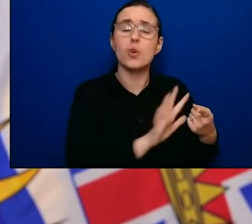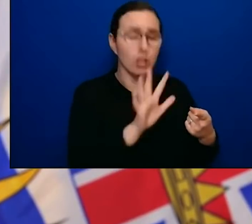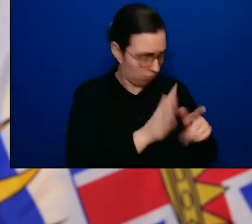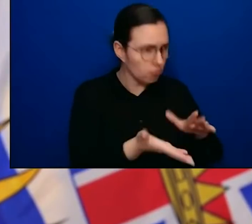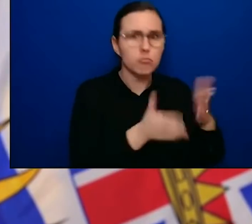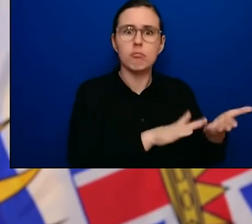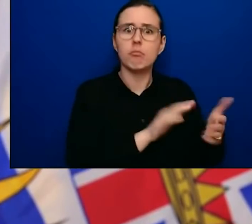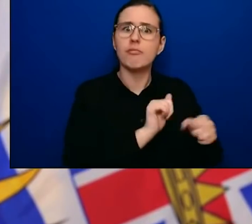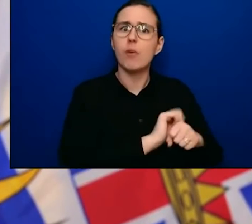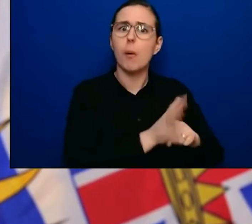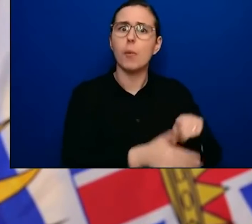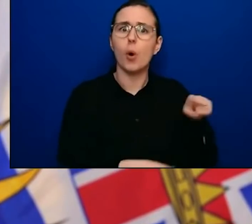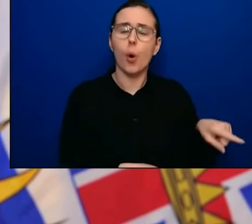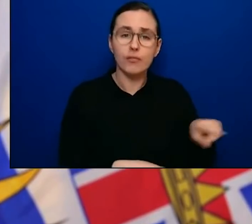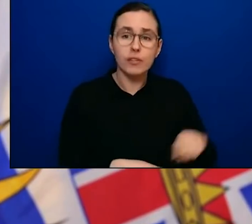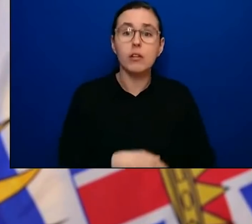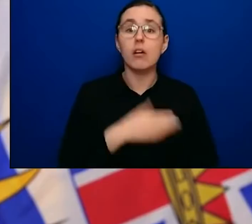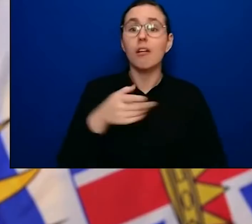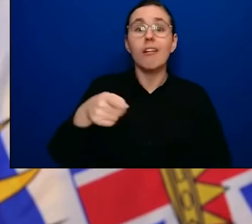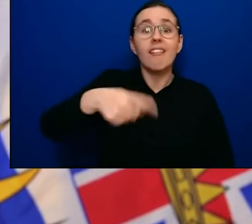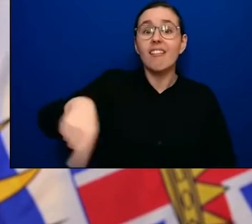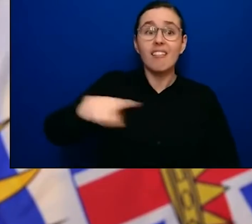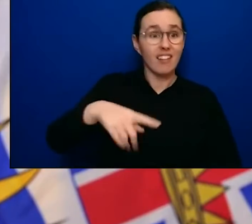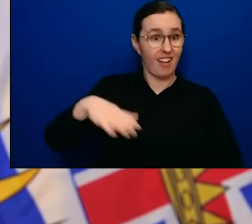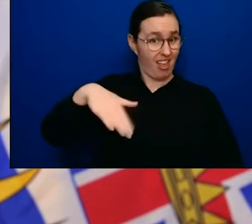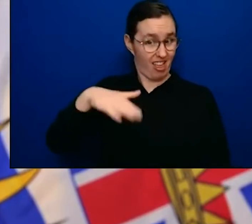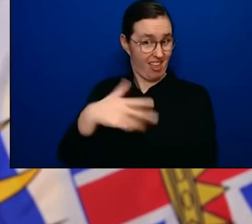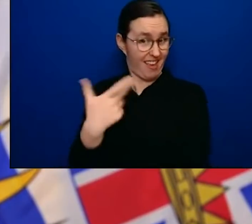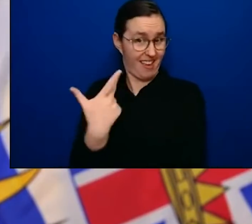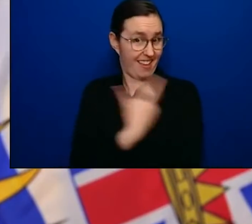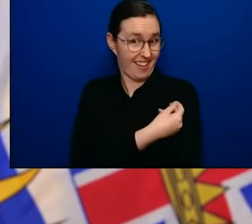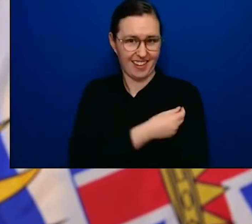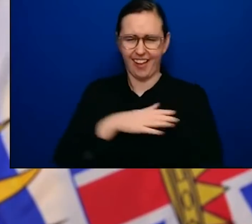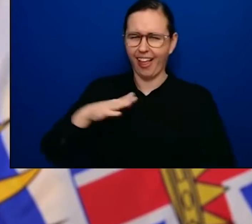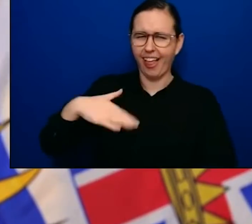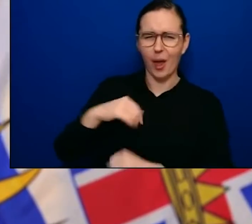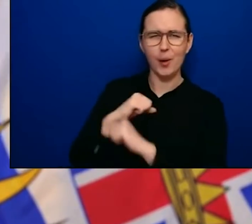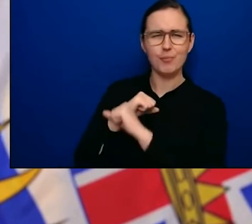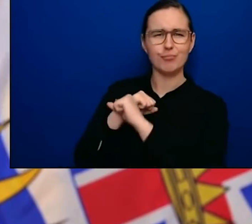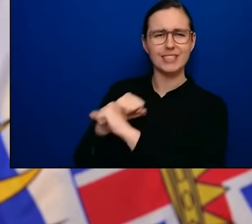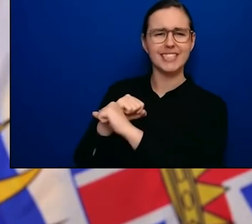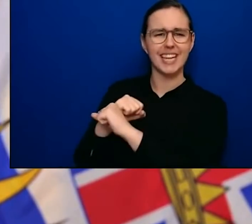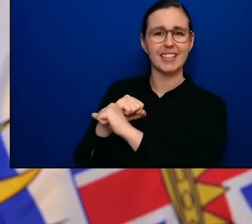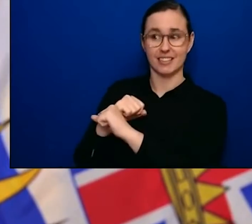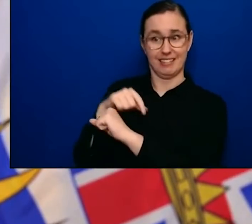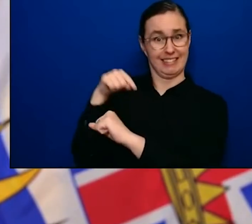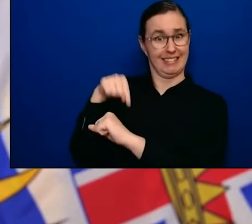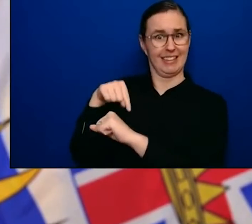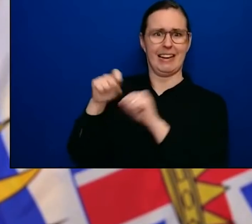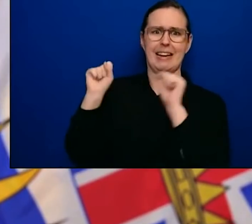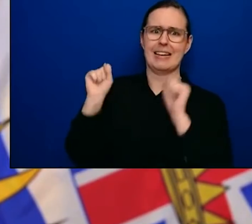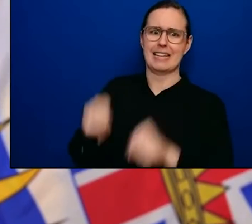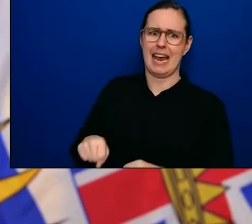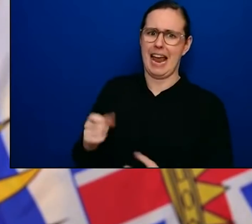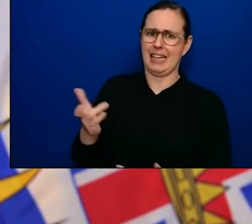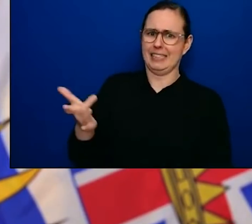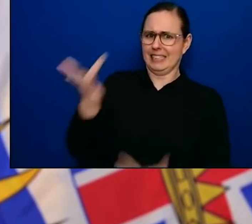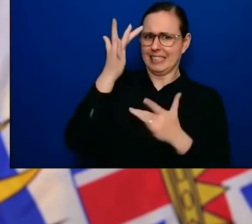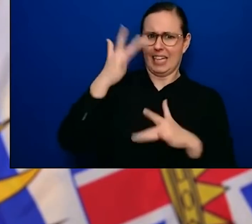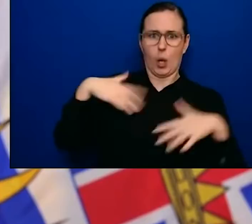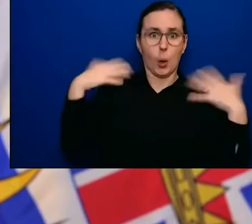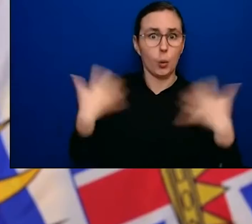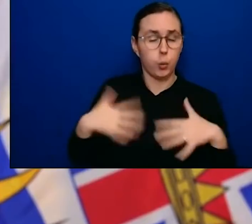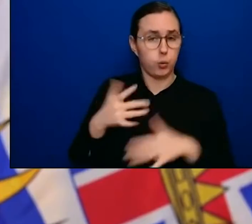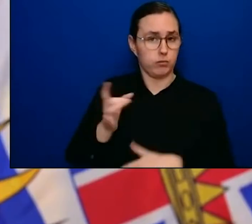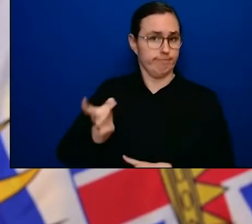that vaccine gives you, there is a possibility of having more severe illness and ending up in hospital. So I encourage